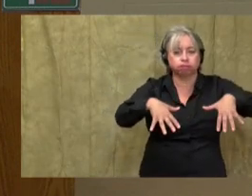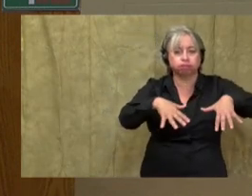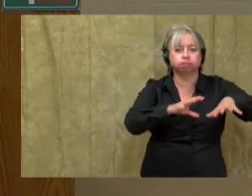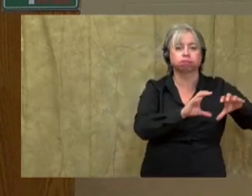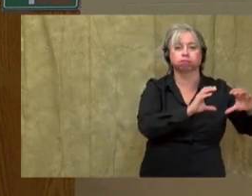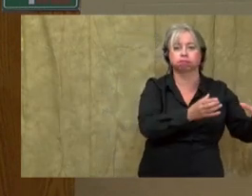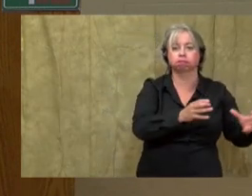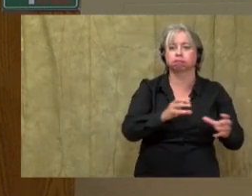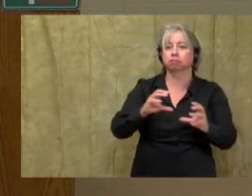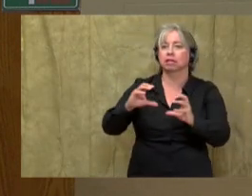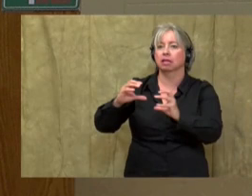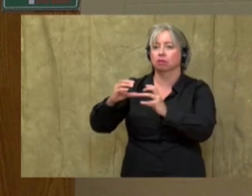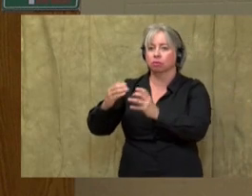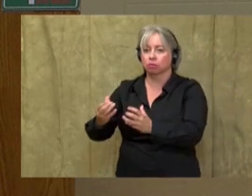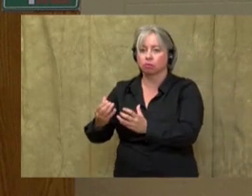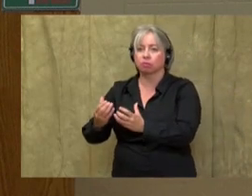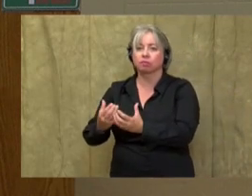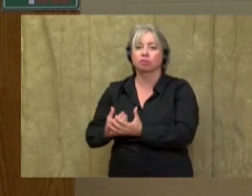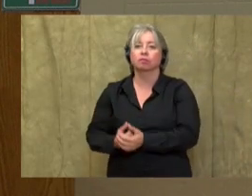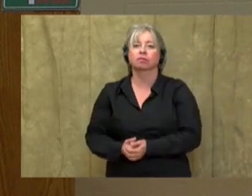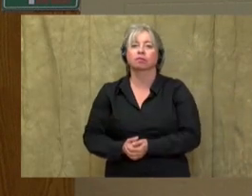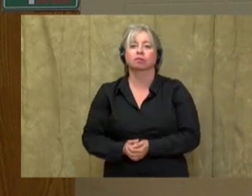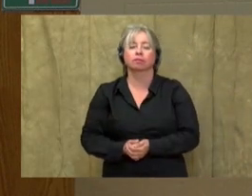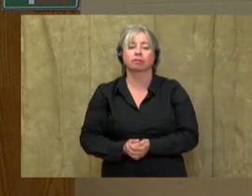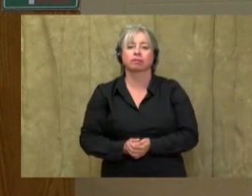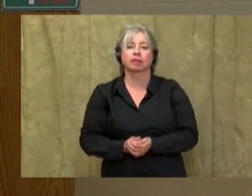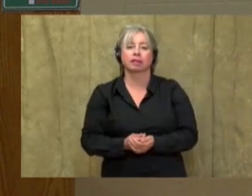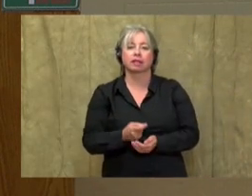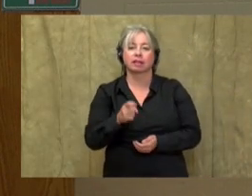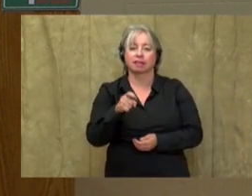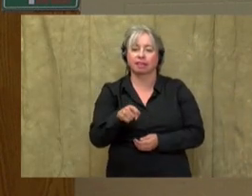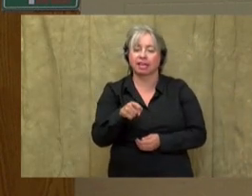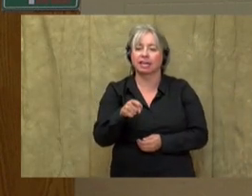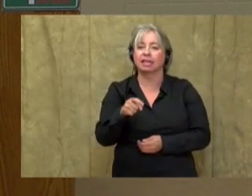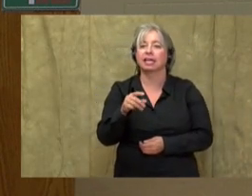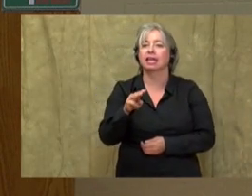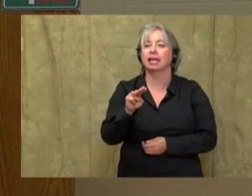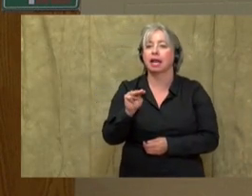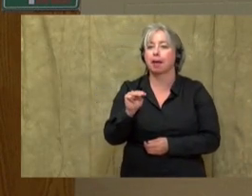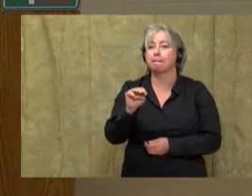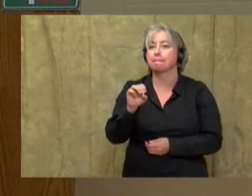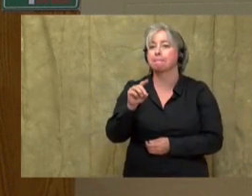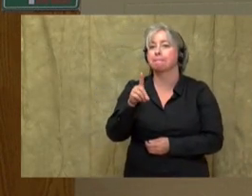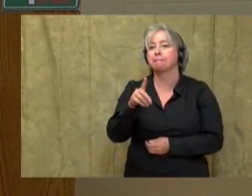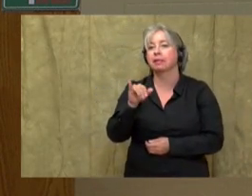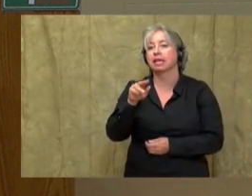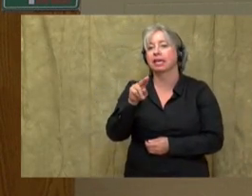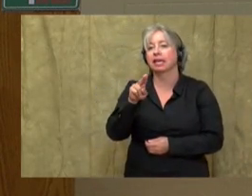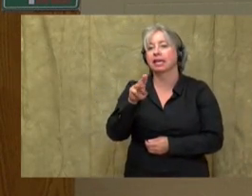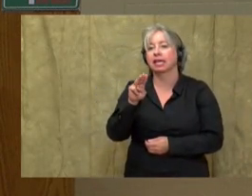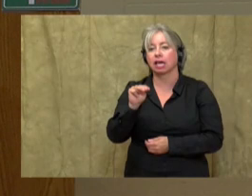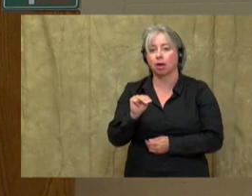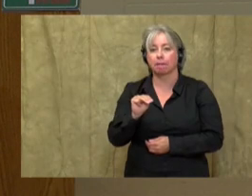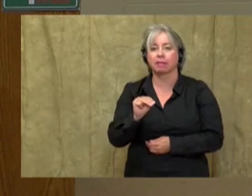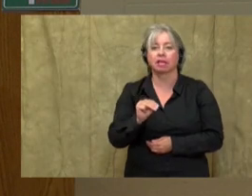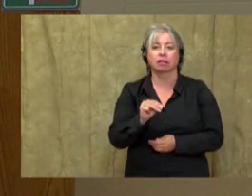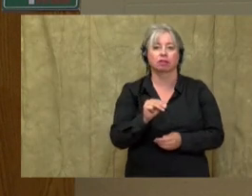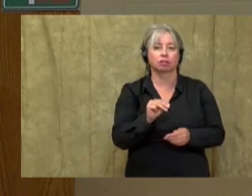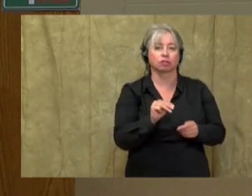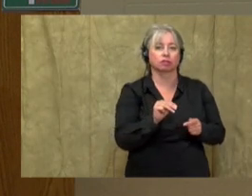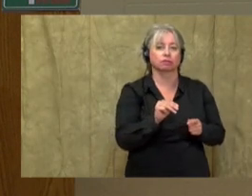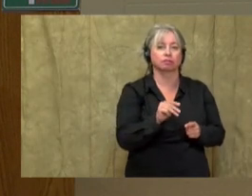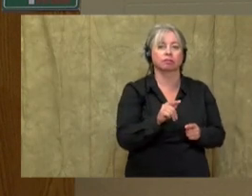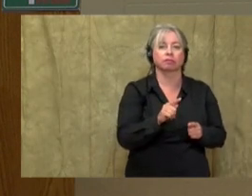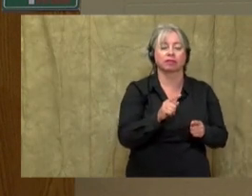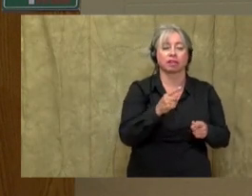themselves. So still talking about waves that need a medium in order to pass through. The first one is a